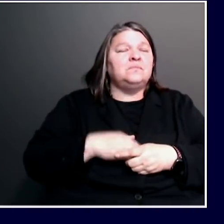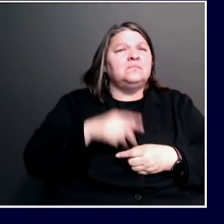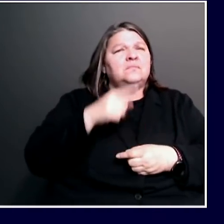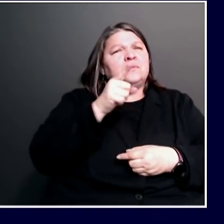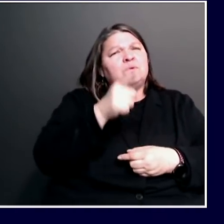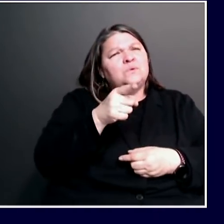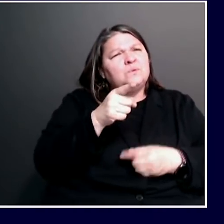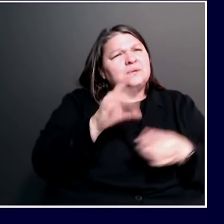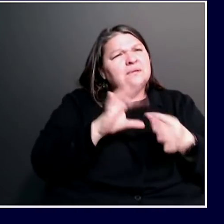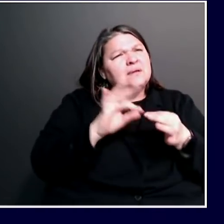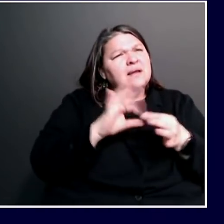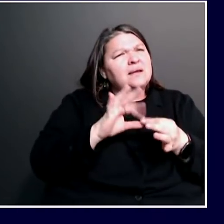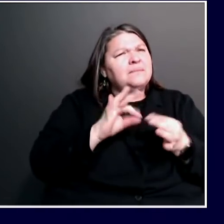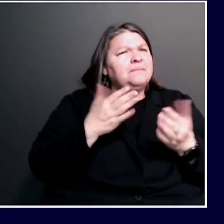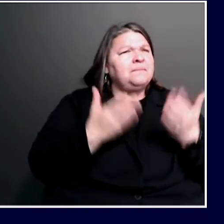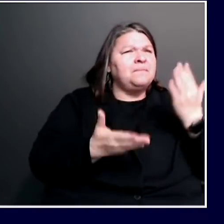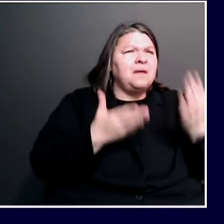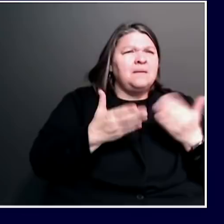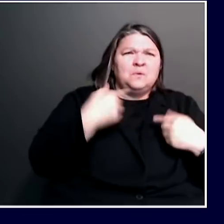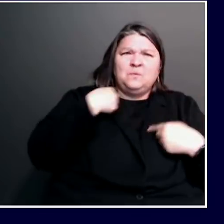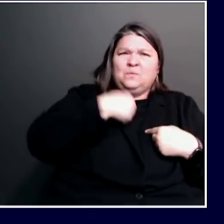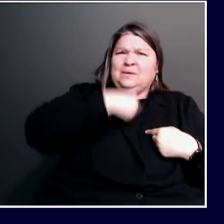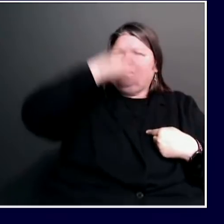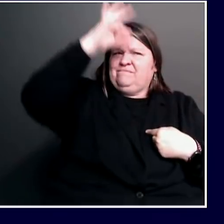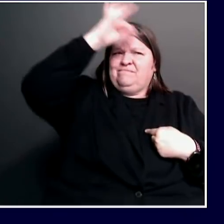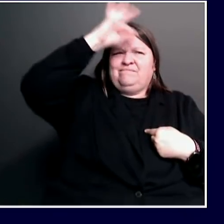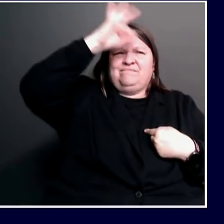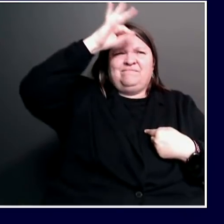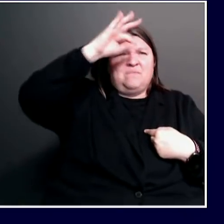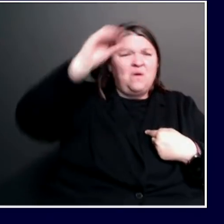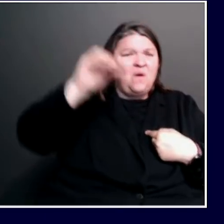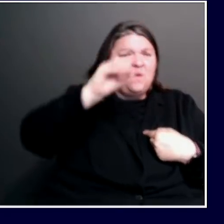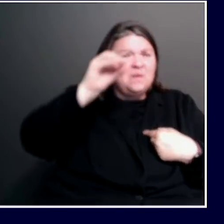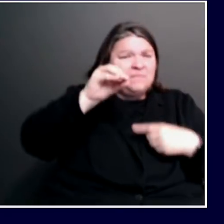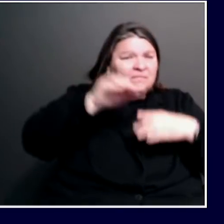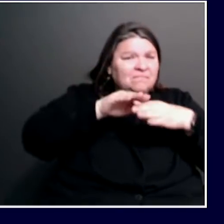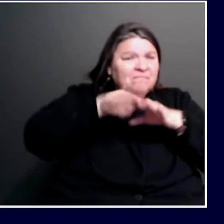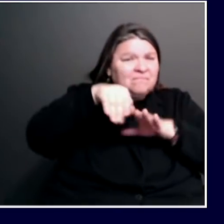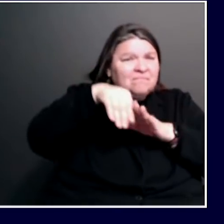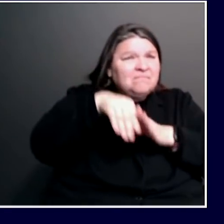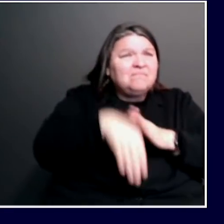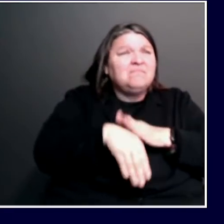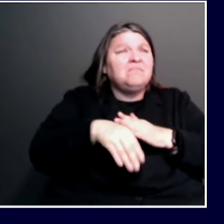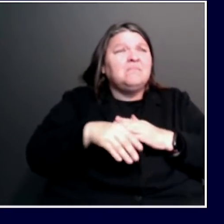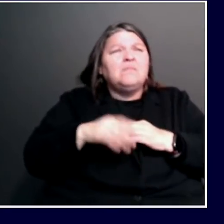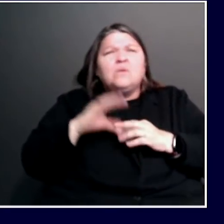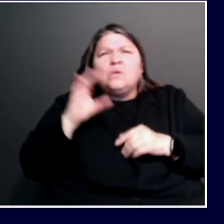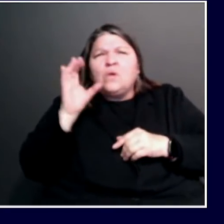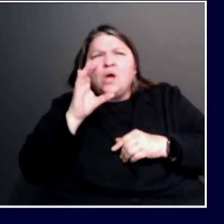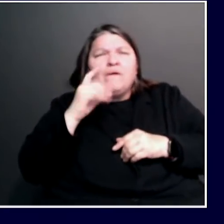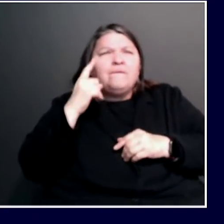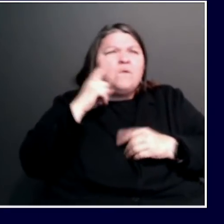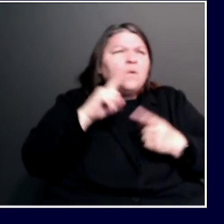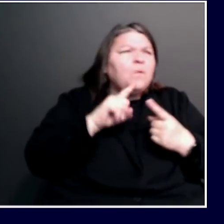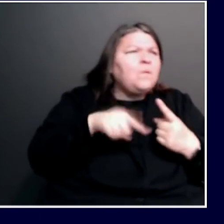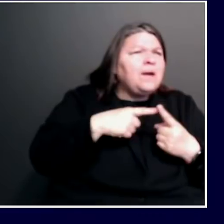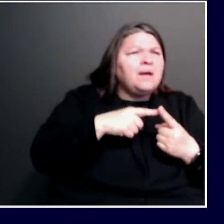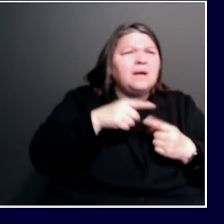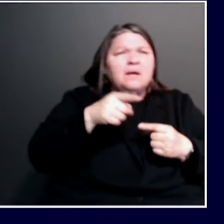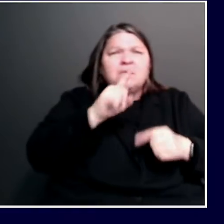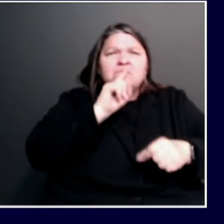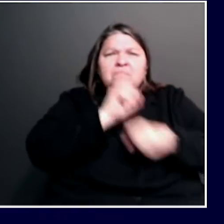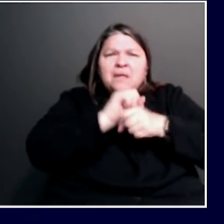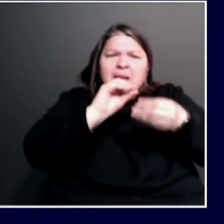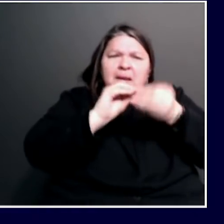past the Omicron peak. What will you be looking for to think that Omicron is waning, and when do you think that might happen? So Annie, I